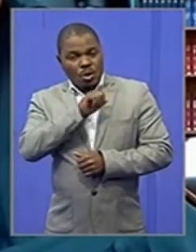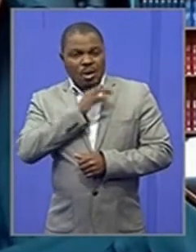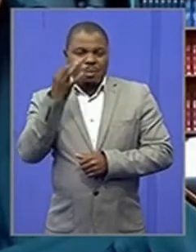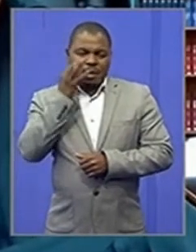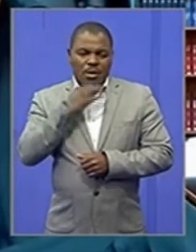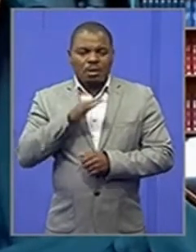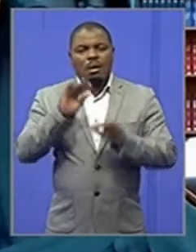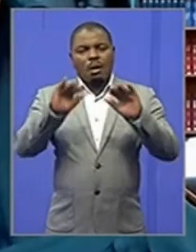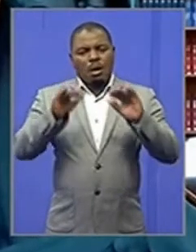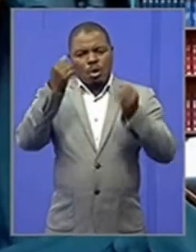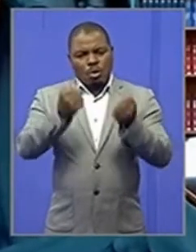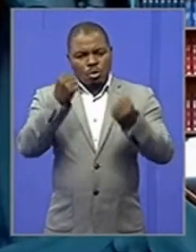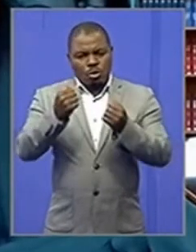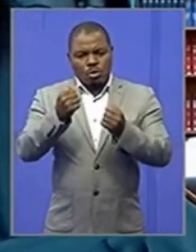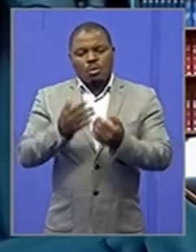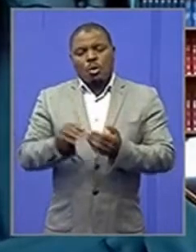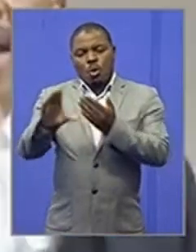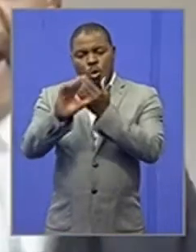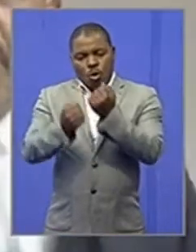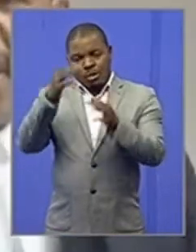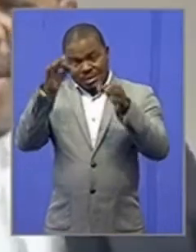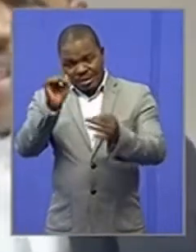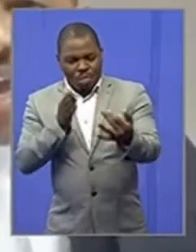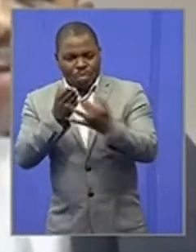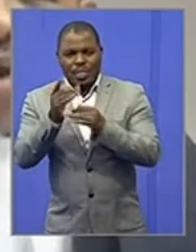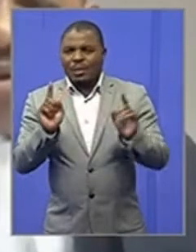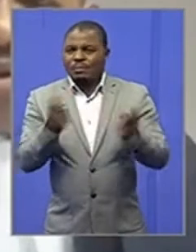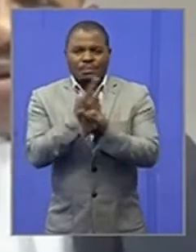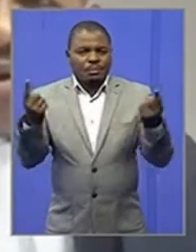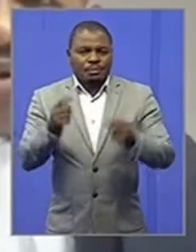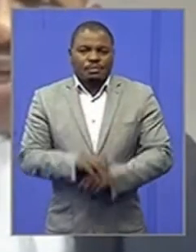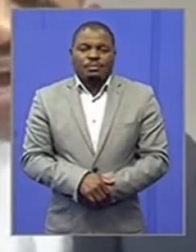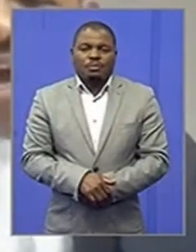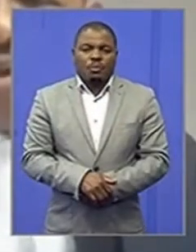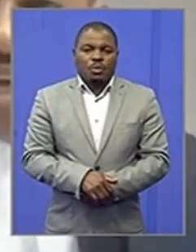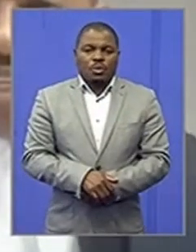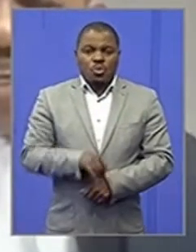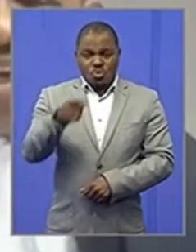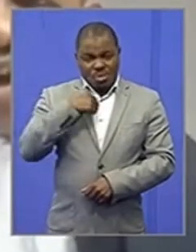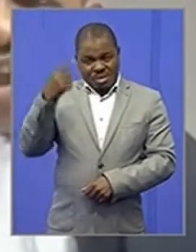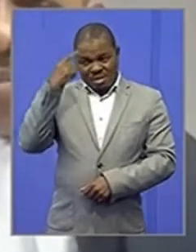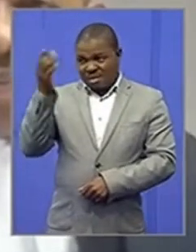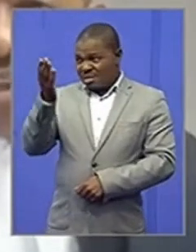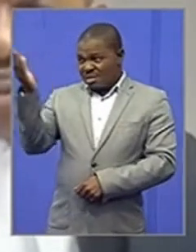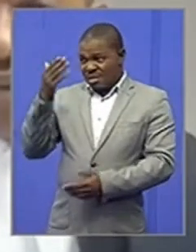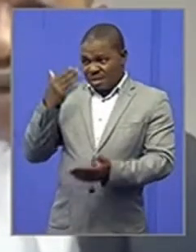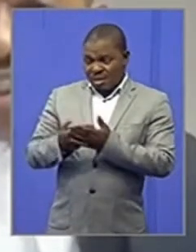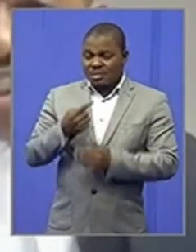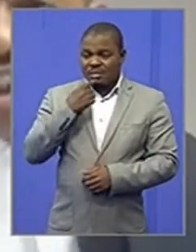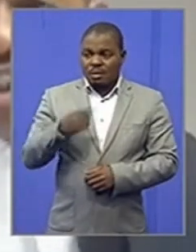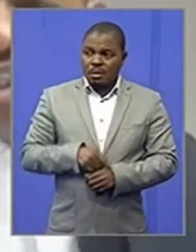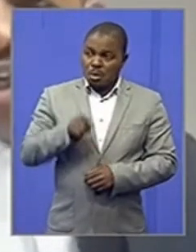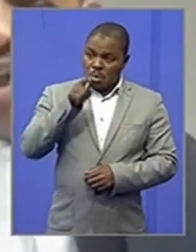ke ya tsena mo mererong ya kgotlatshekelo ya molao. Yes. I don't think there's anyone who can argue that your lordship does not